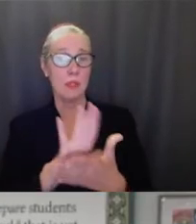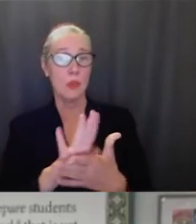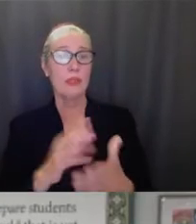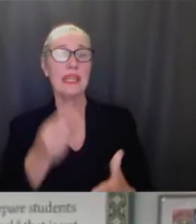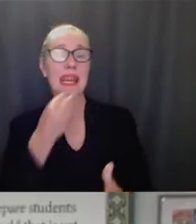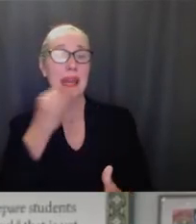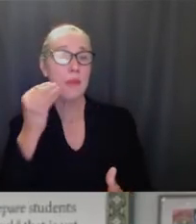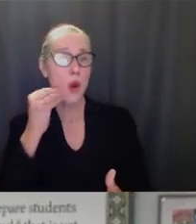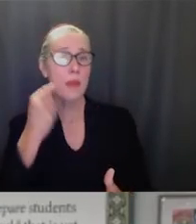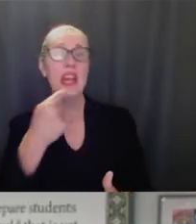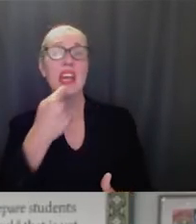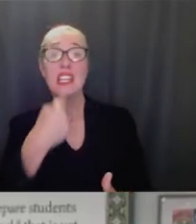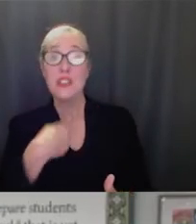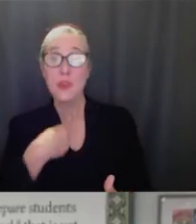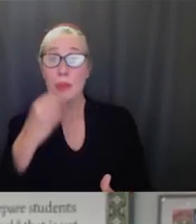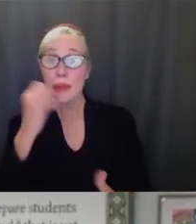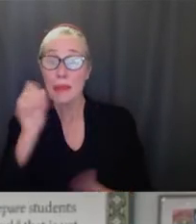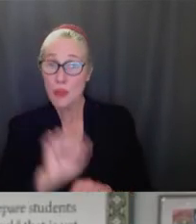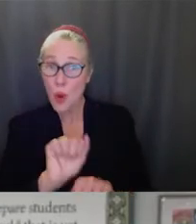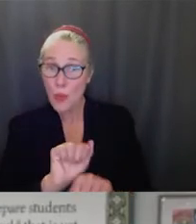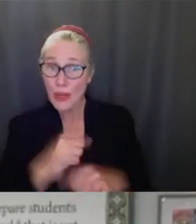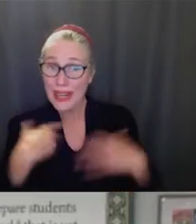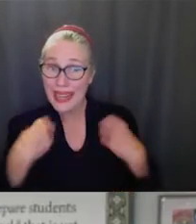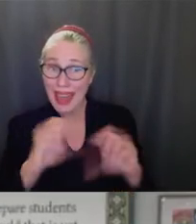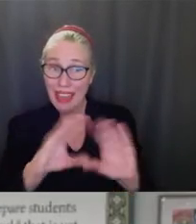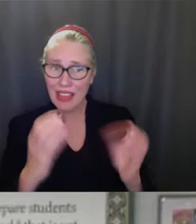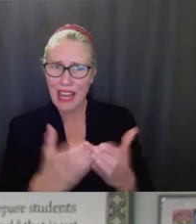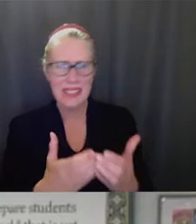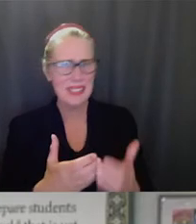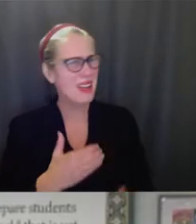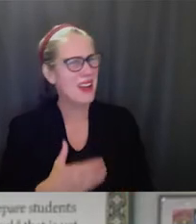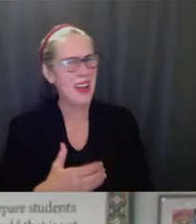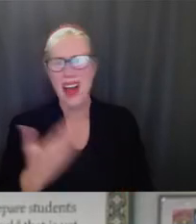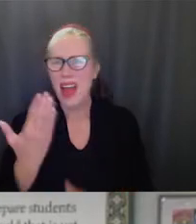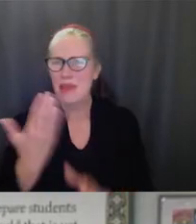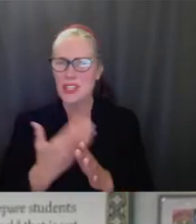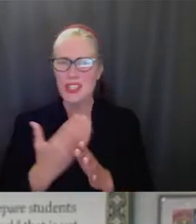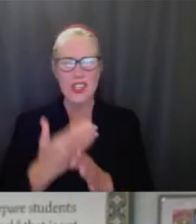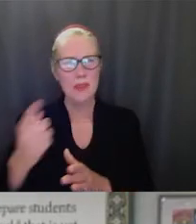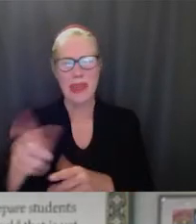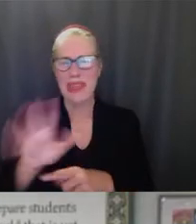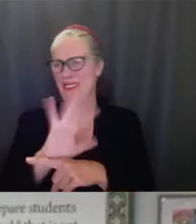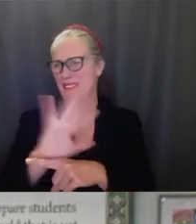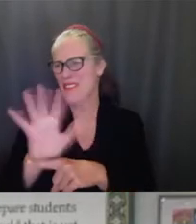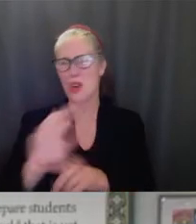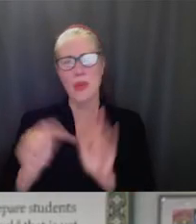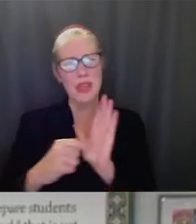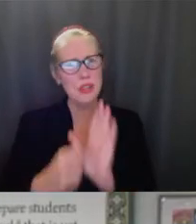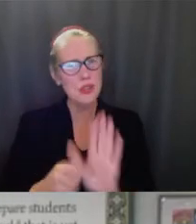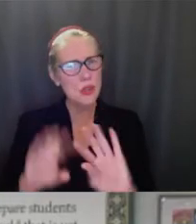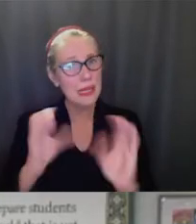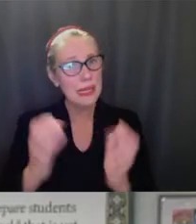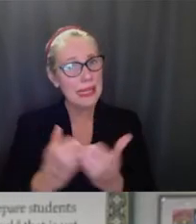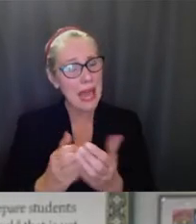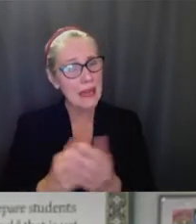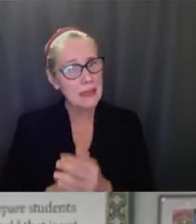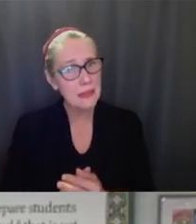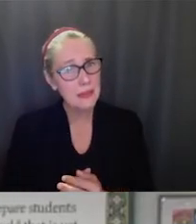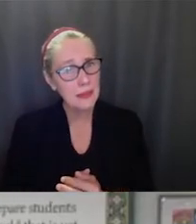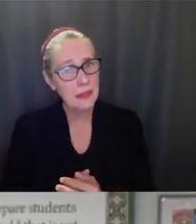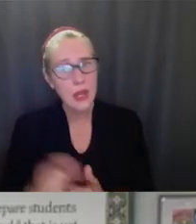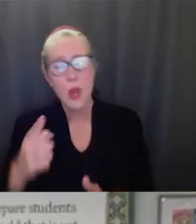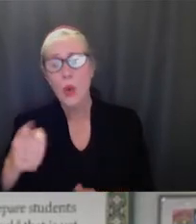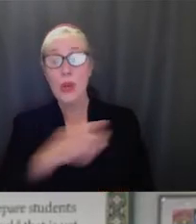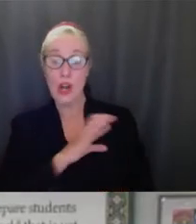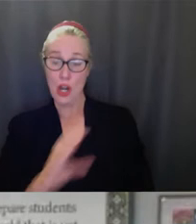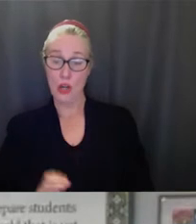his homework in health class um i am disturbed by the animated video that was shown during class it was we are a christian